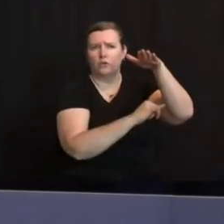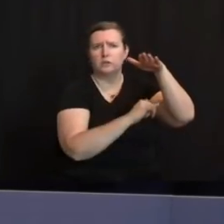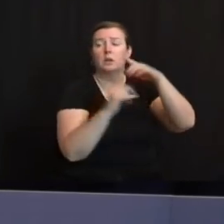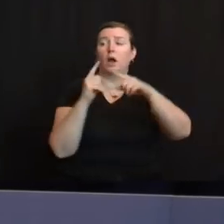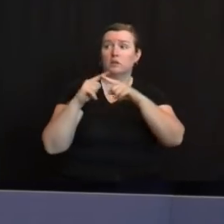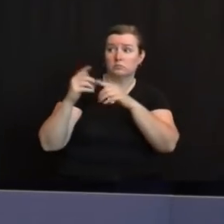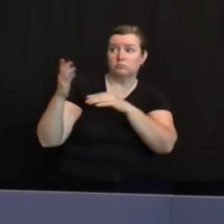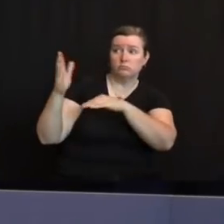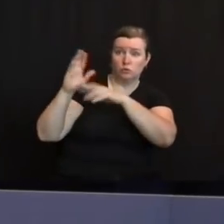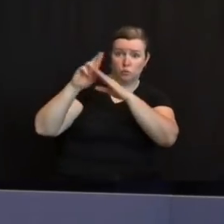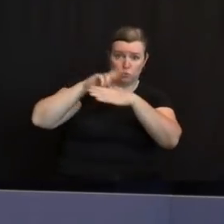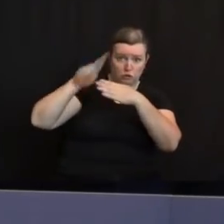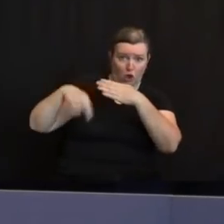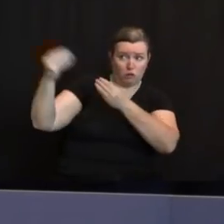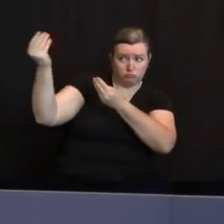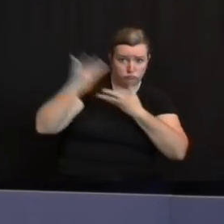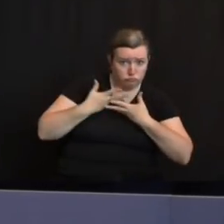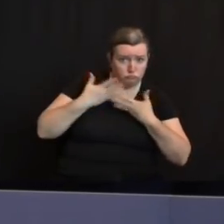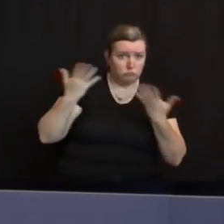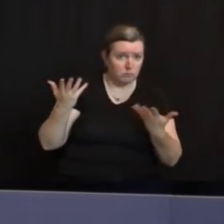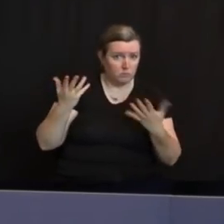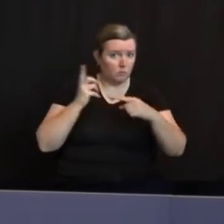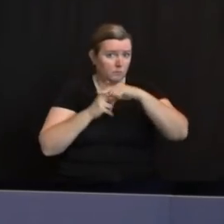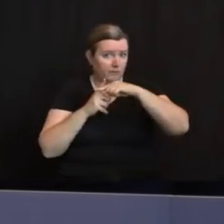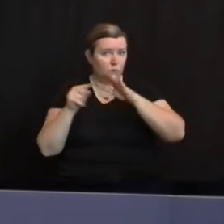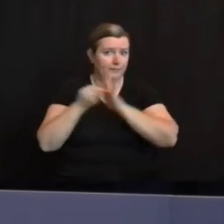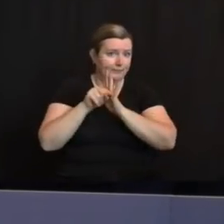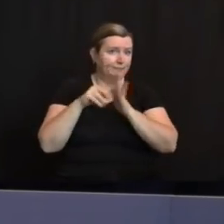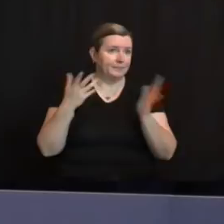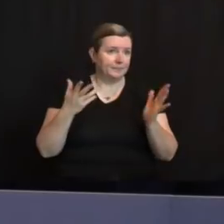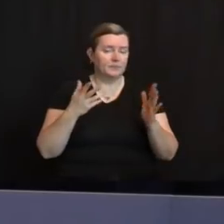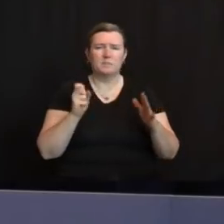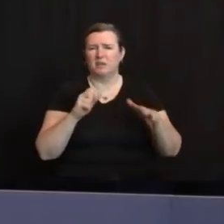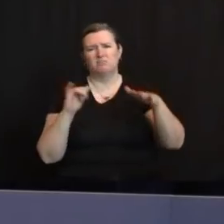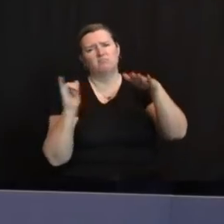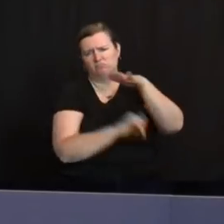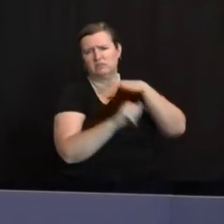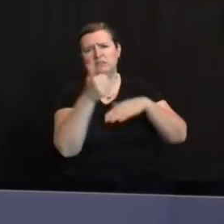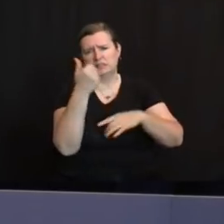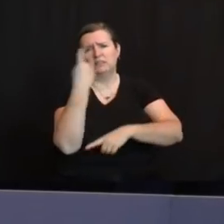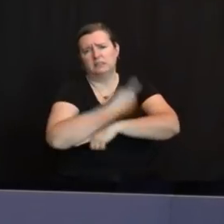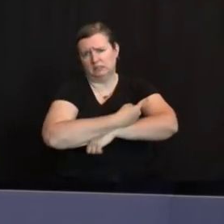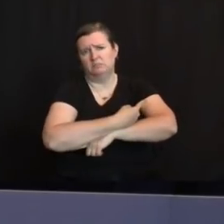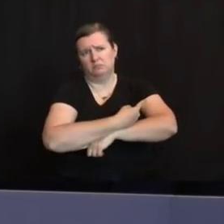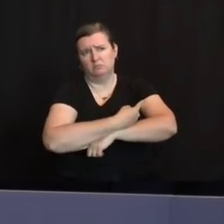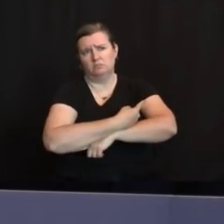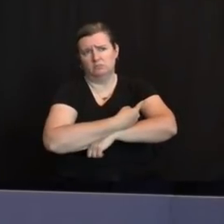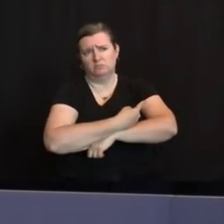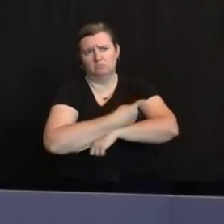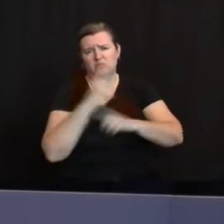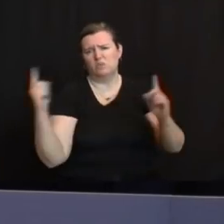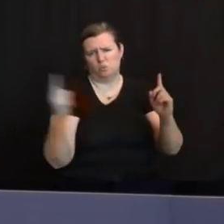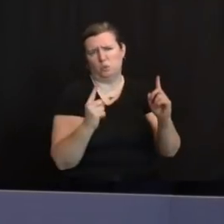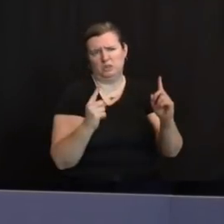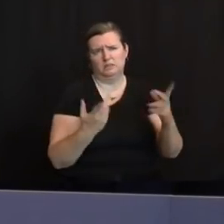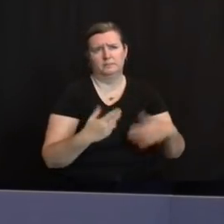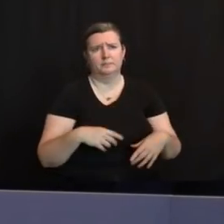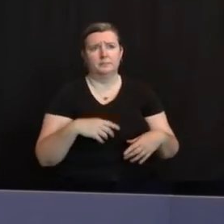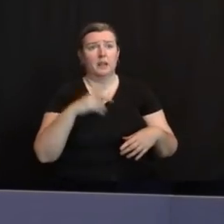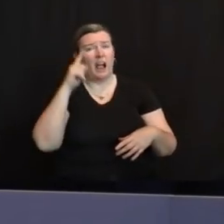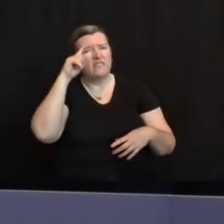test positive, they should self-isolate for 10 days and at least 3 days after any fever is